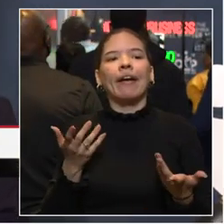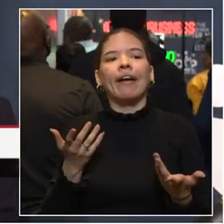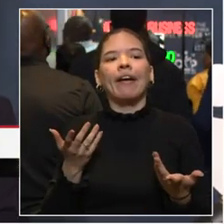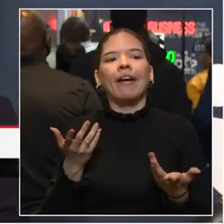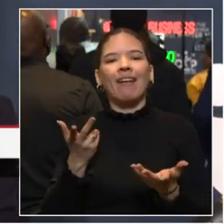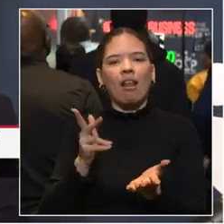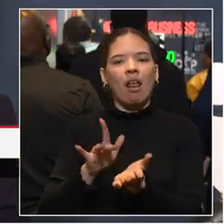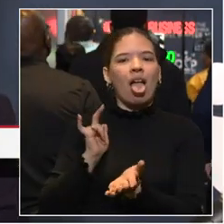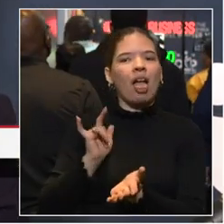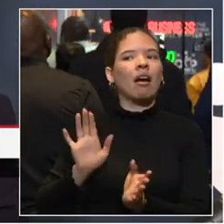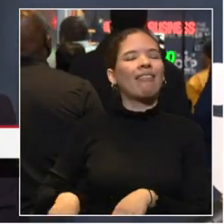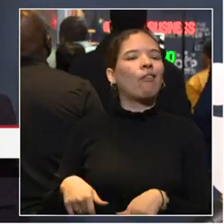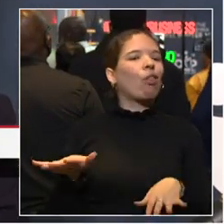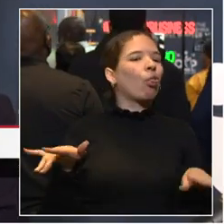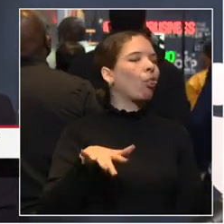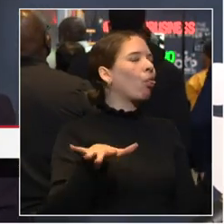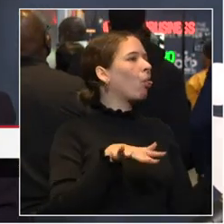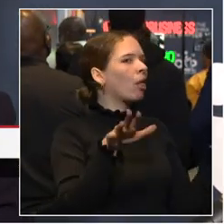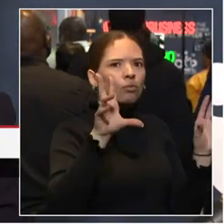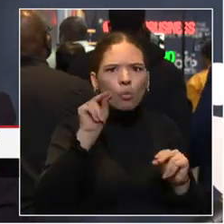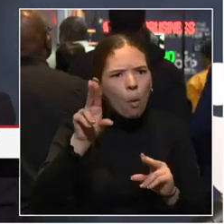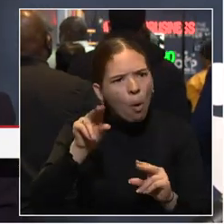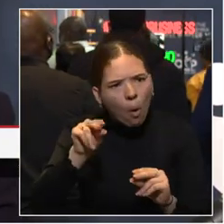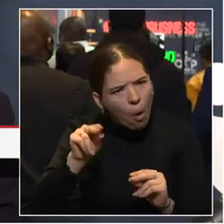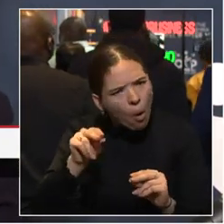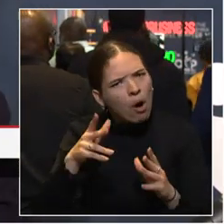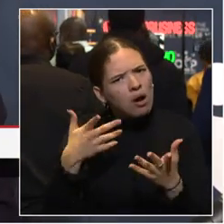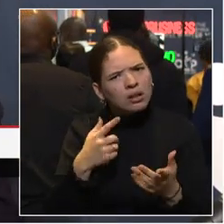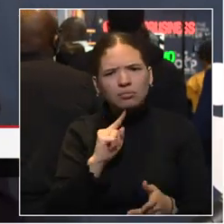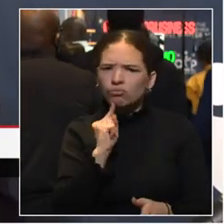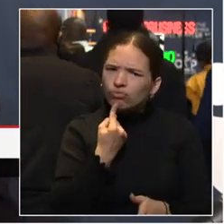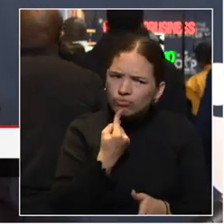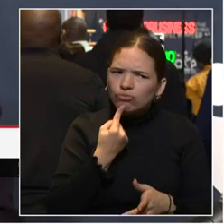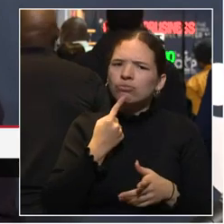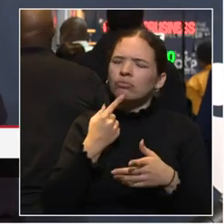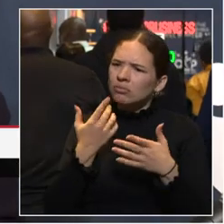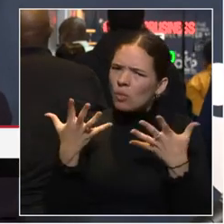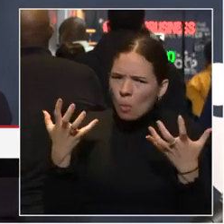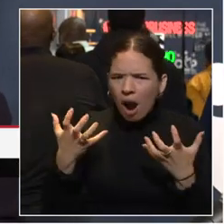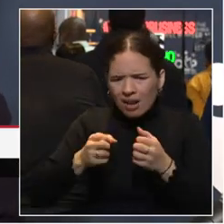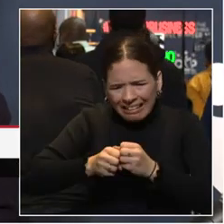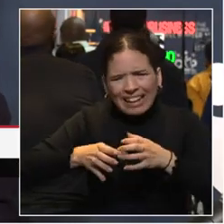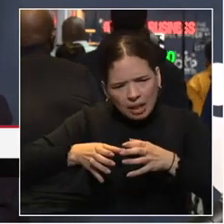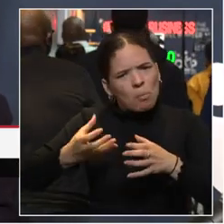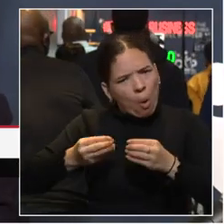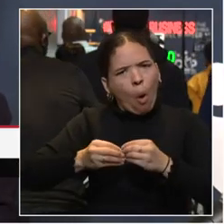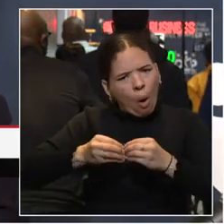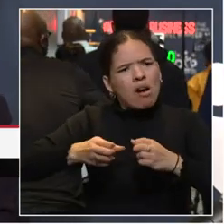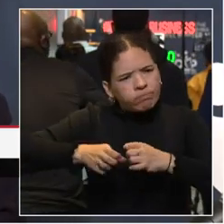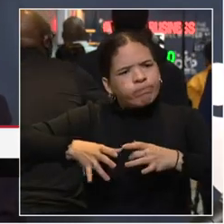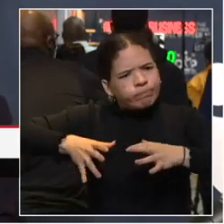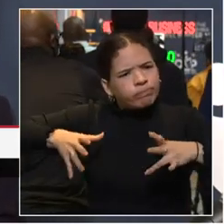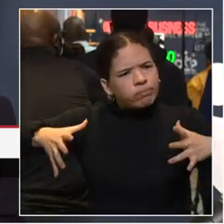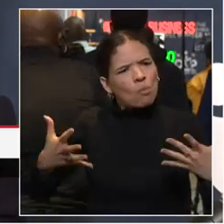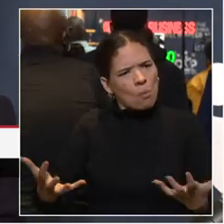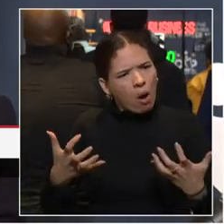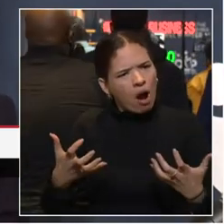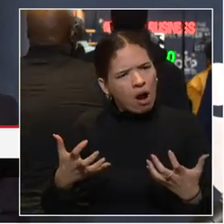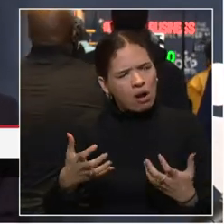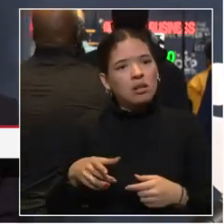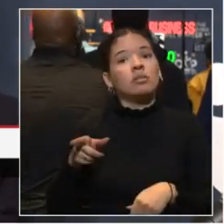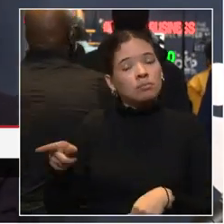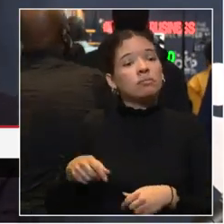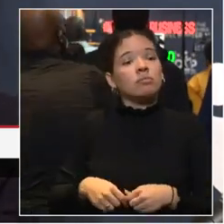to do in the last 8 years. When I became mayor, the limit for the program was age